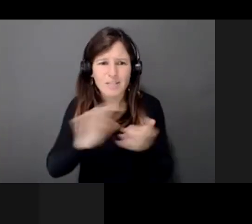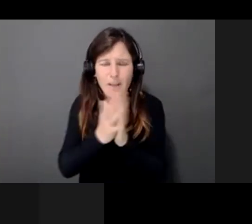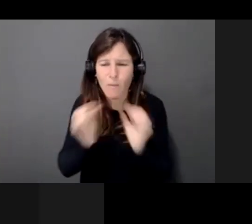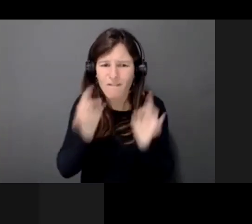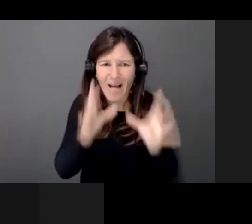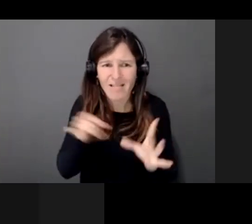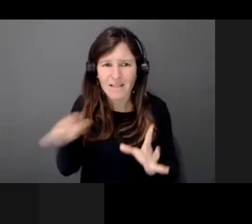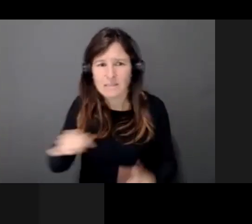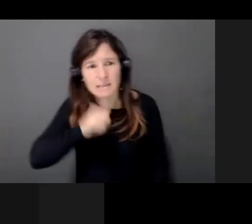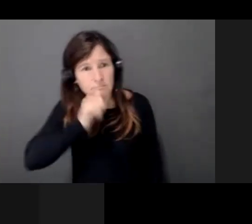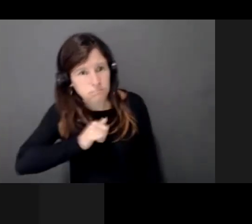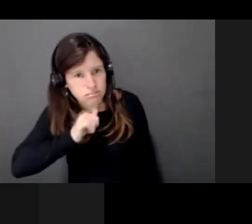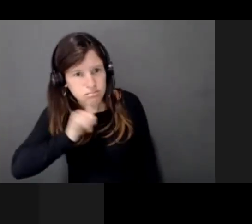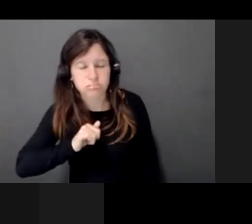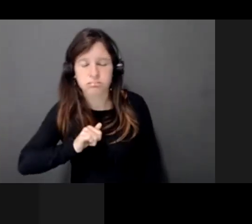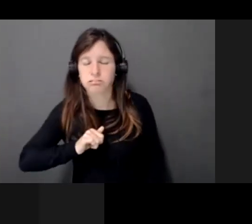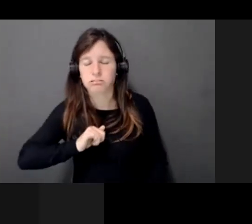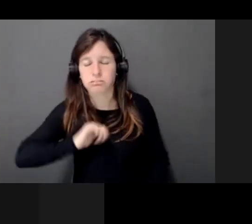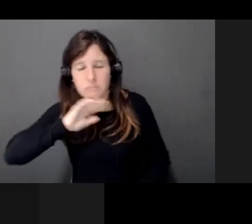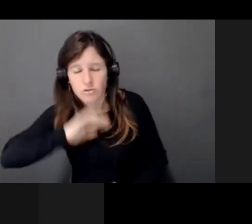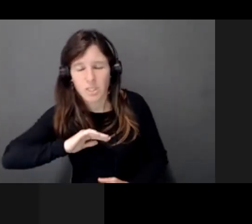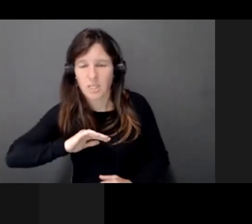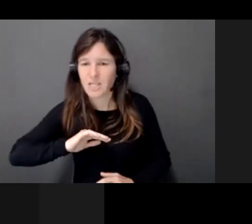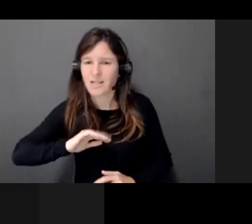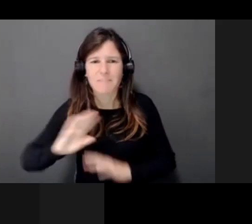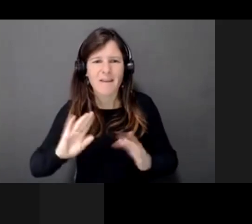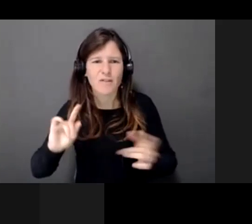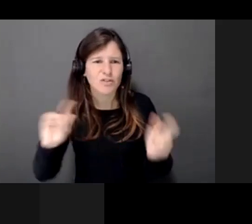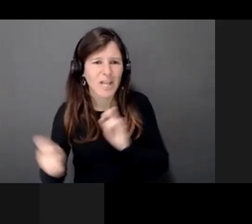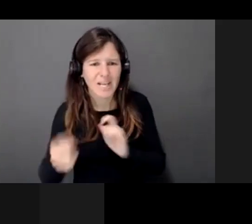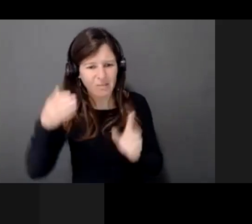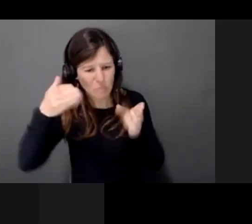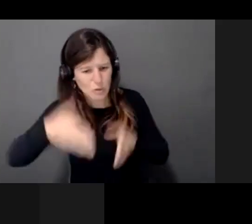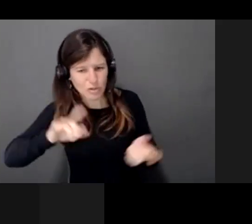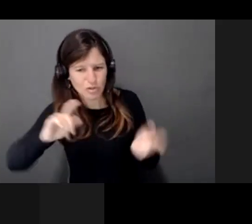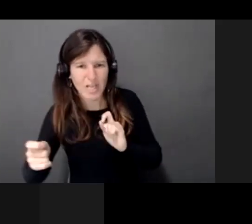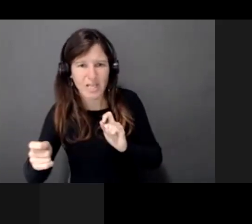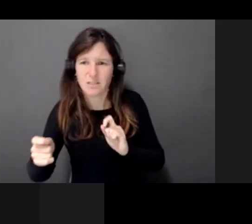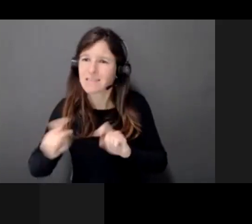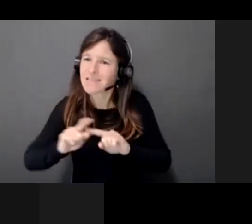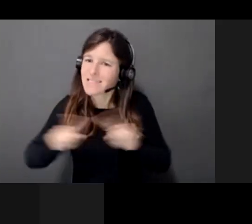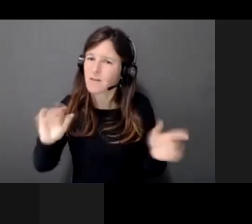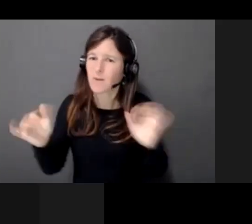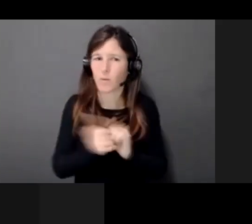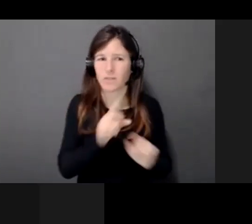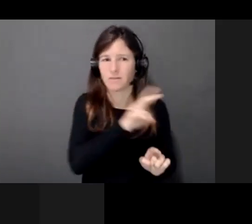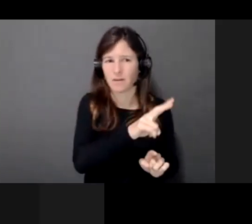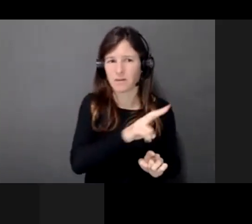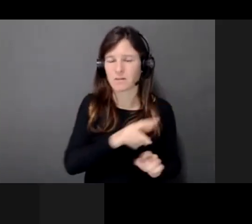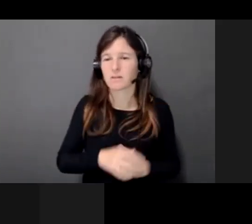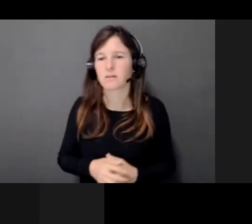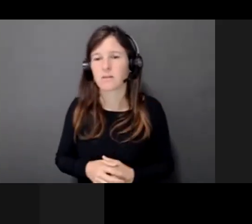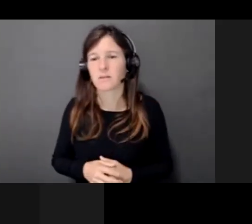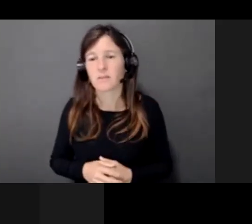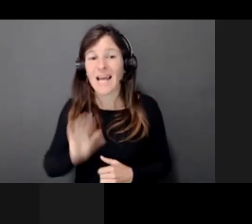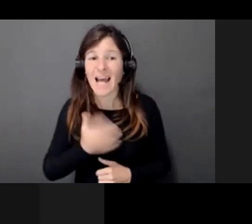challenge as our population ages. It's one of the reasons that I'm interested and involved in this area.